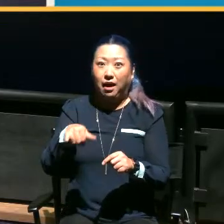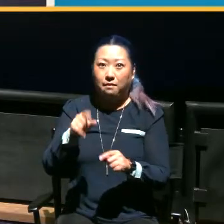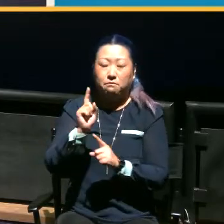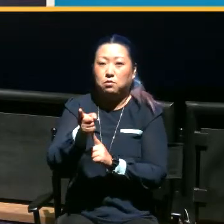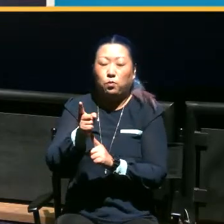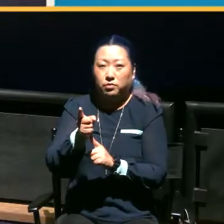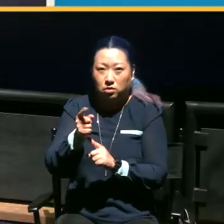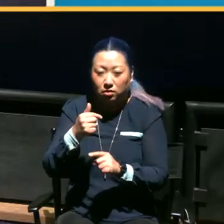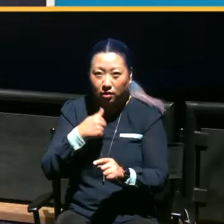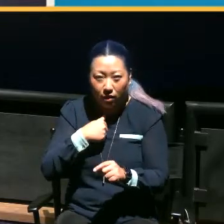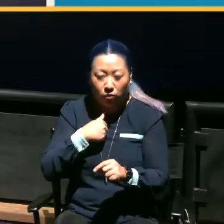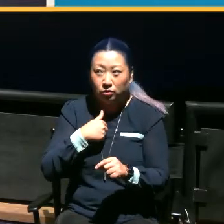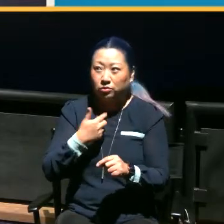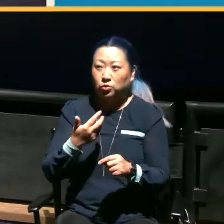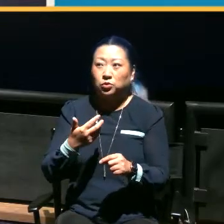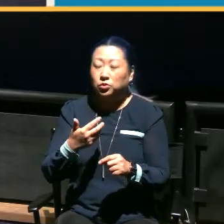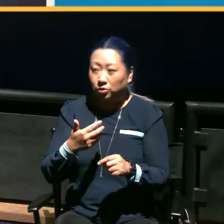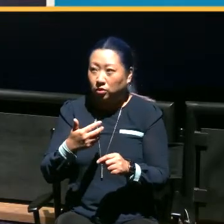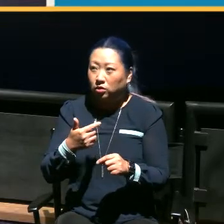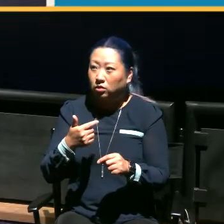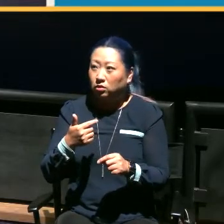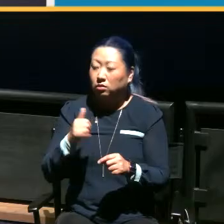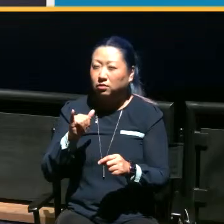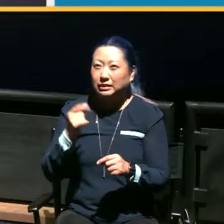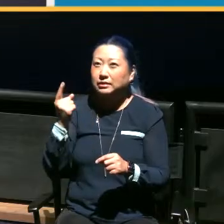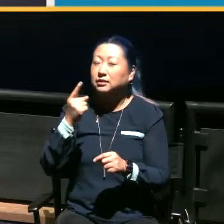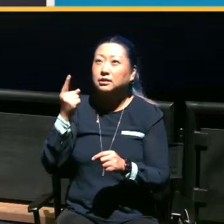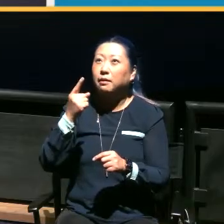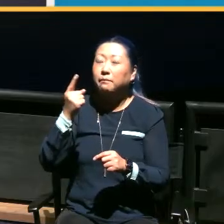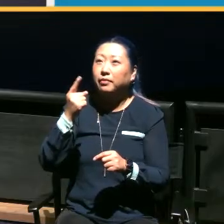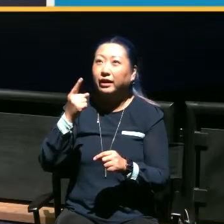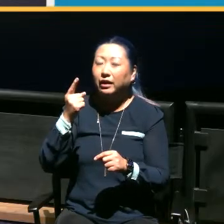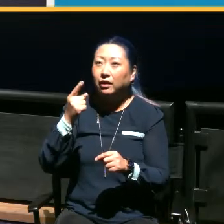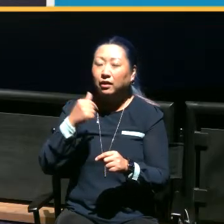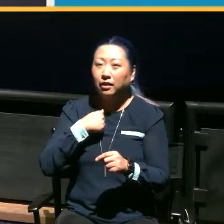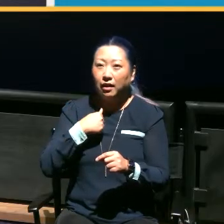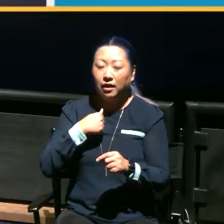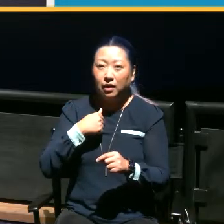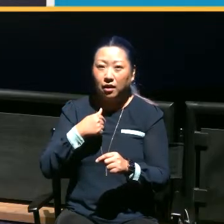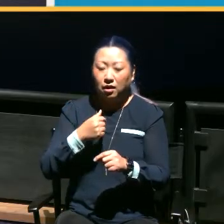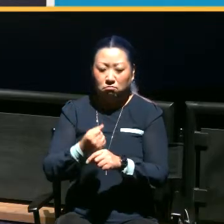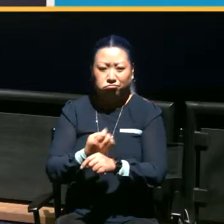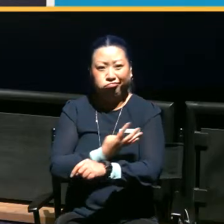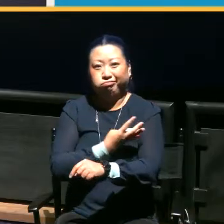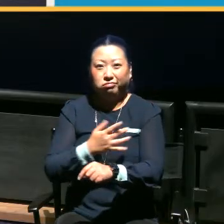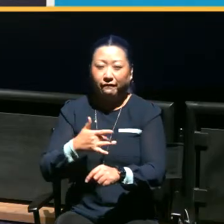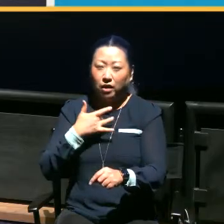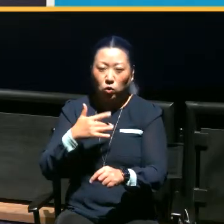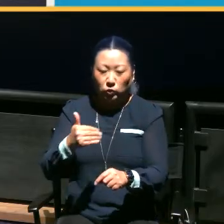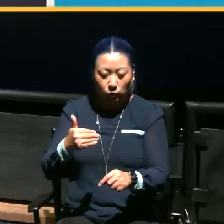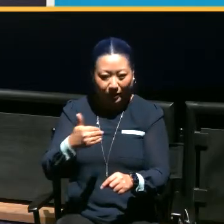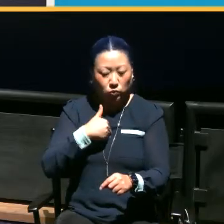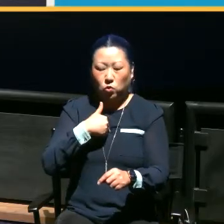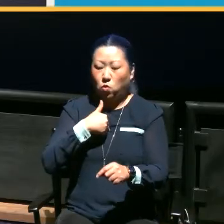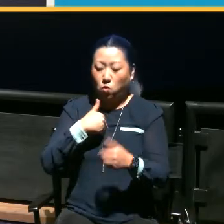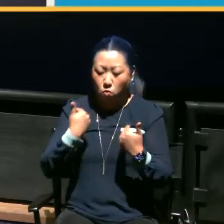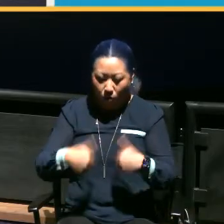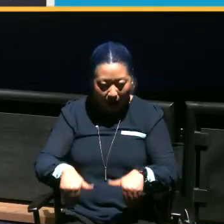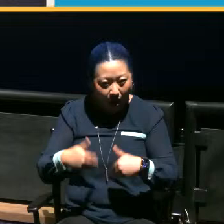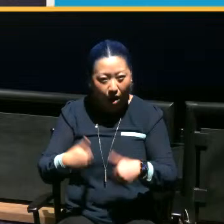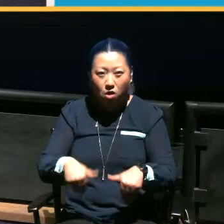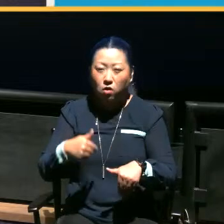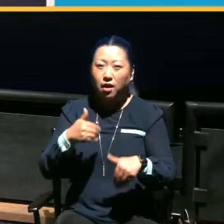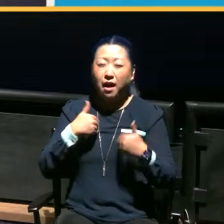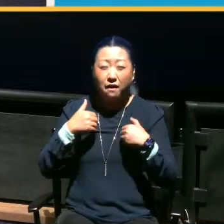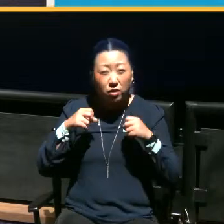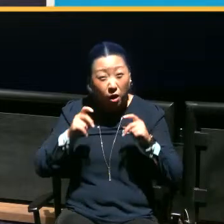That moment, I was like, it was something, I kind of felt it right down to my soul. Like, wow, the opportunity to